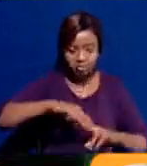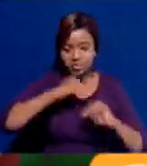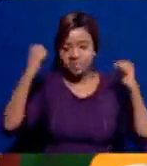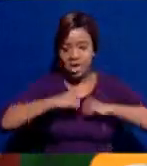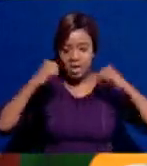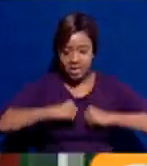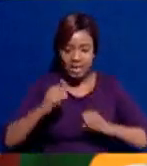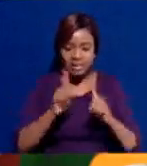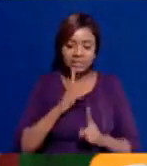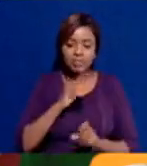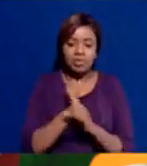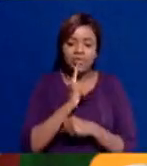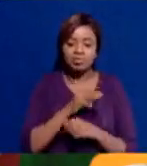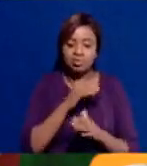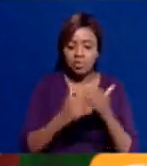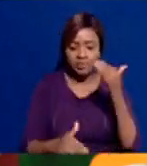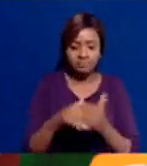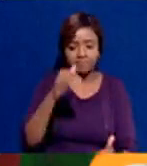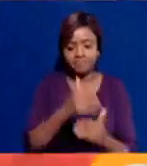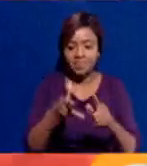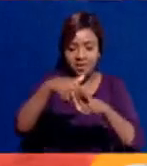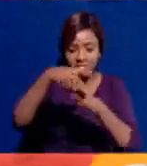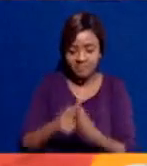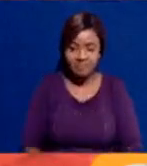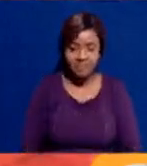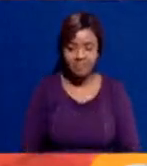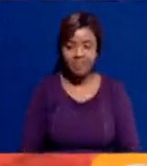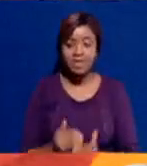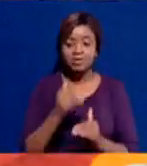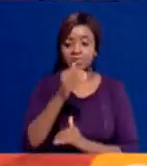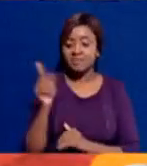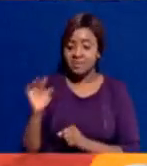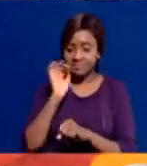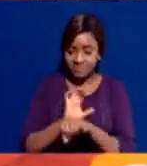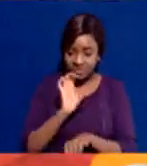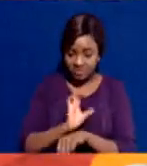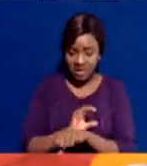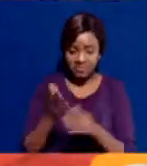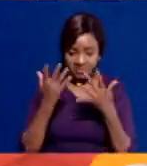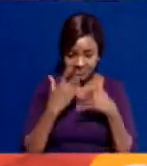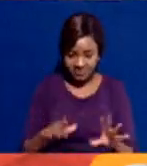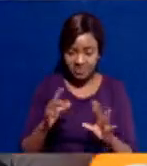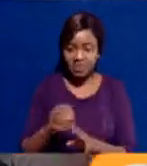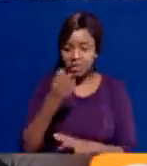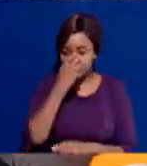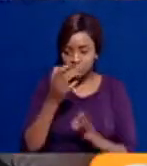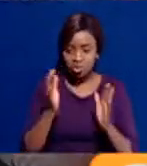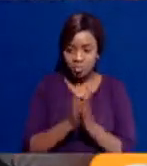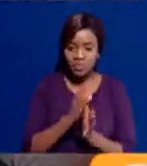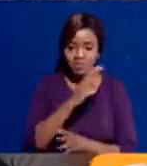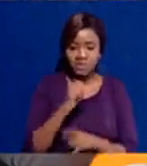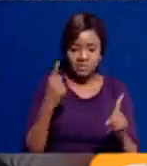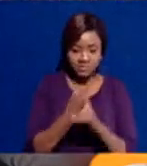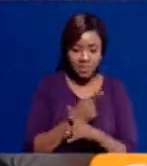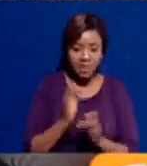na tutahakikisha kwamba tunayatekeleza. After the church service, President William Ruto joined members of his cabinet